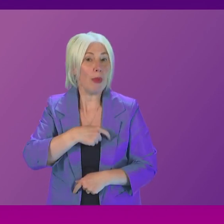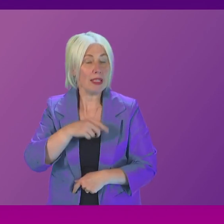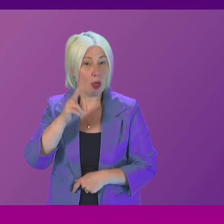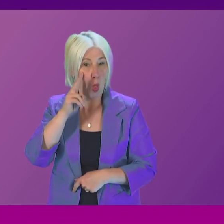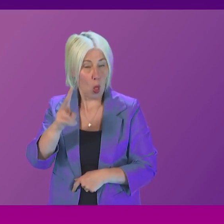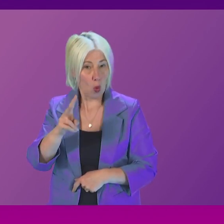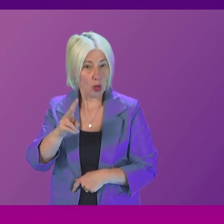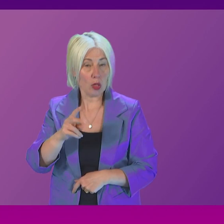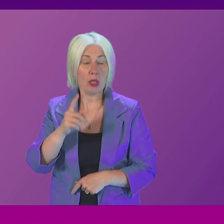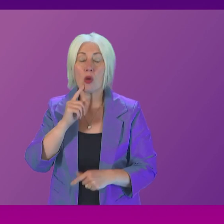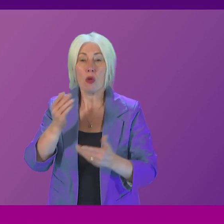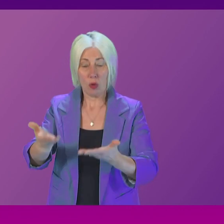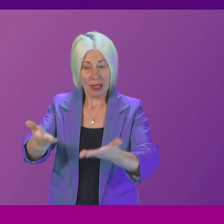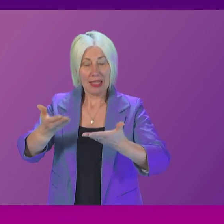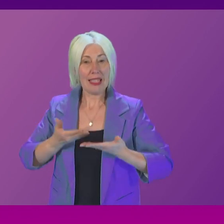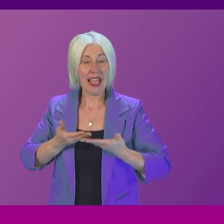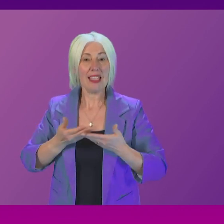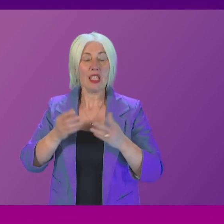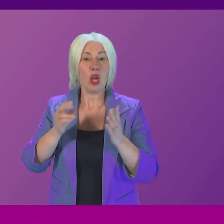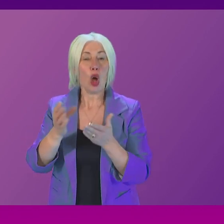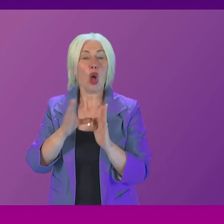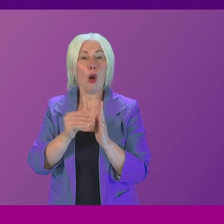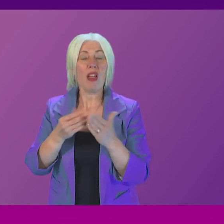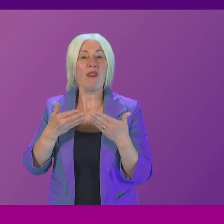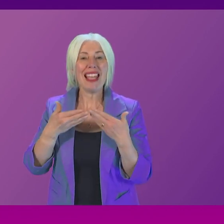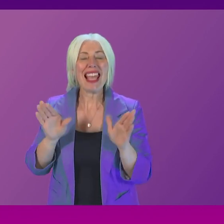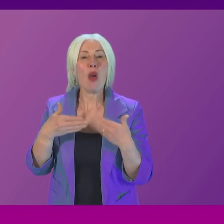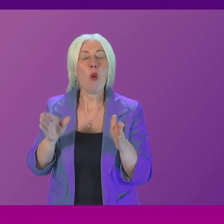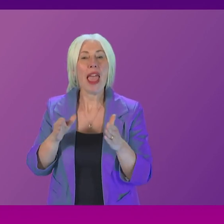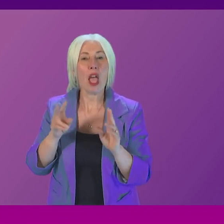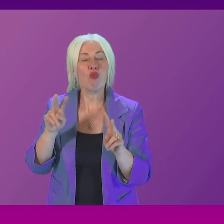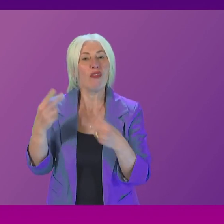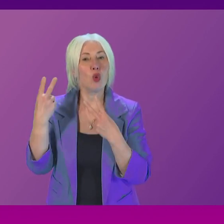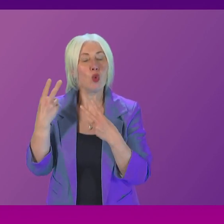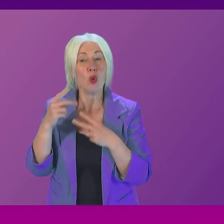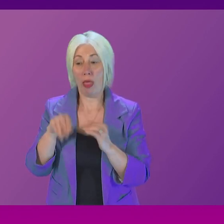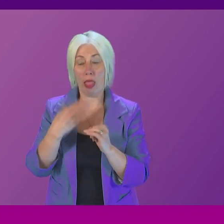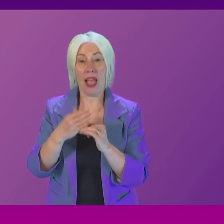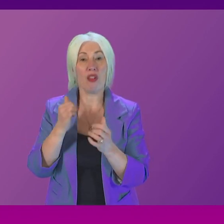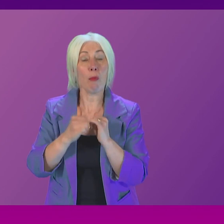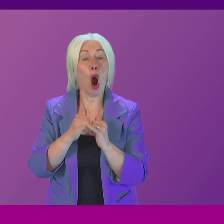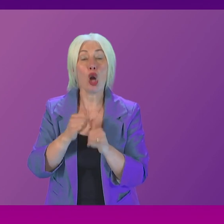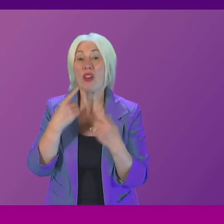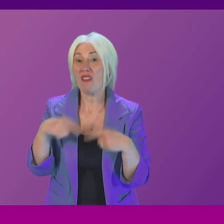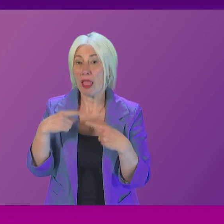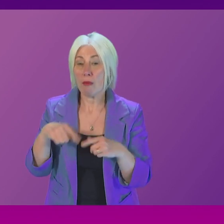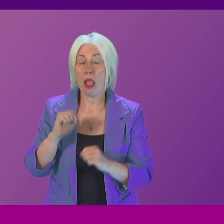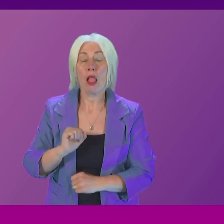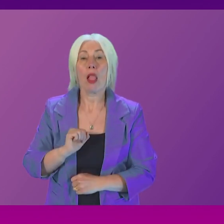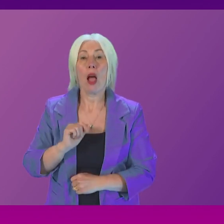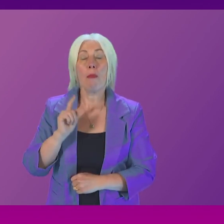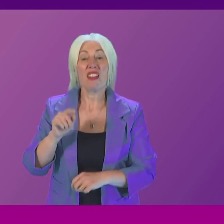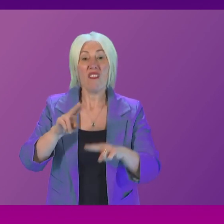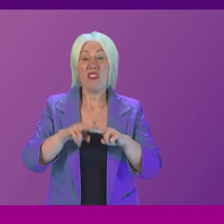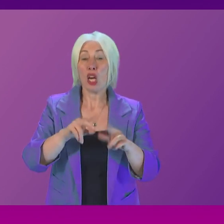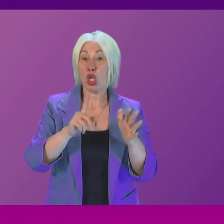get a copy of the Gateway Review due at the end of March, as soon as it was available. Now, Fergus Hewing, I know, brought